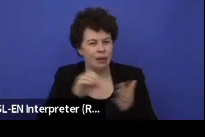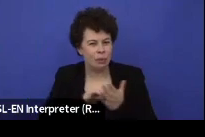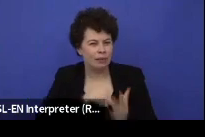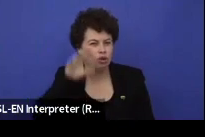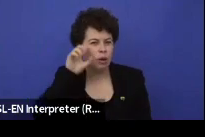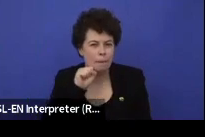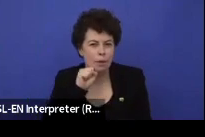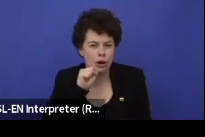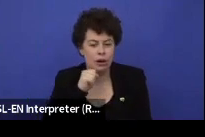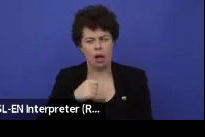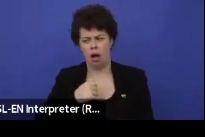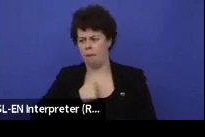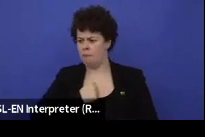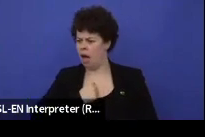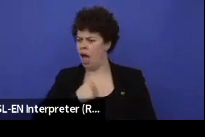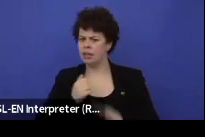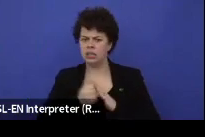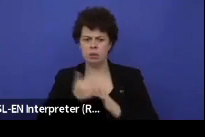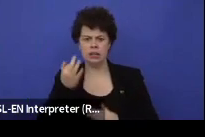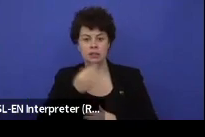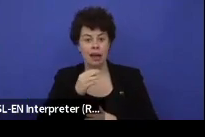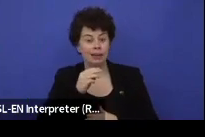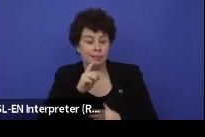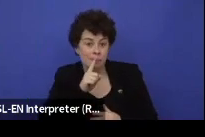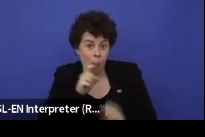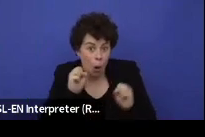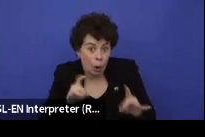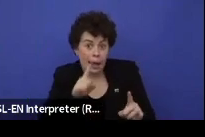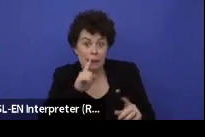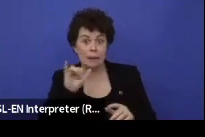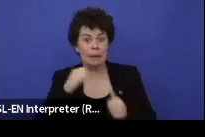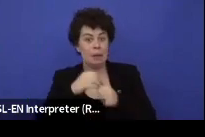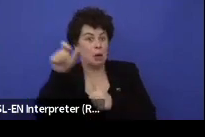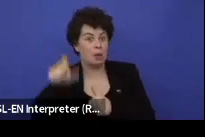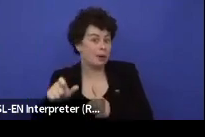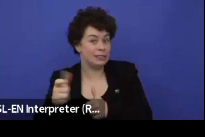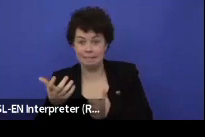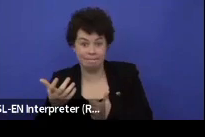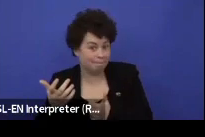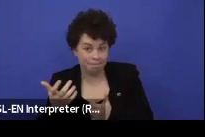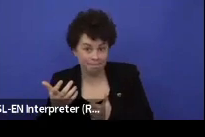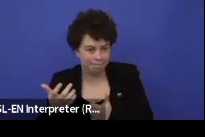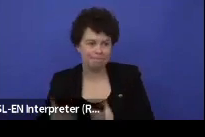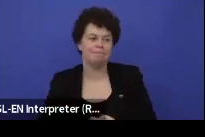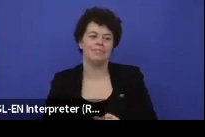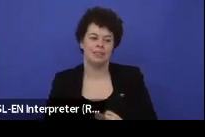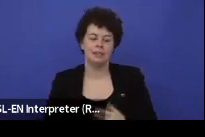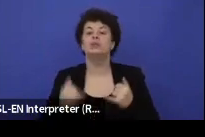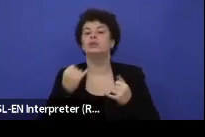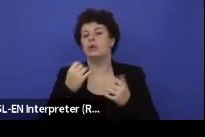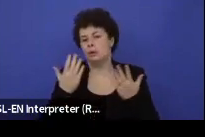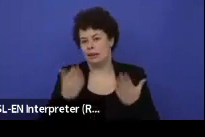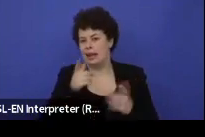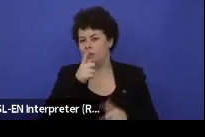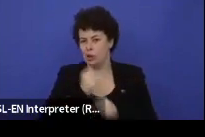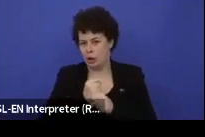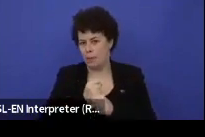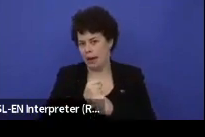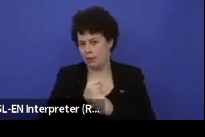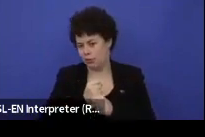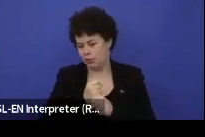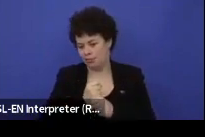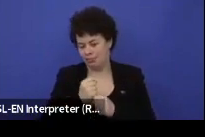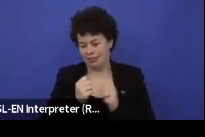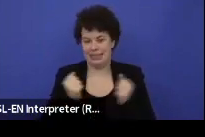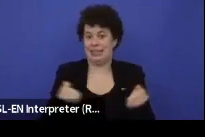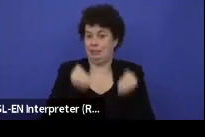that menopause is always personal. But this brings us nicely on to symptoms. So my next question for you, if you